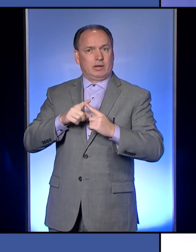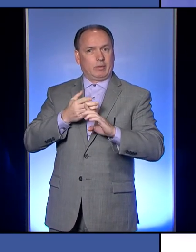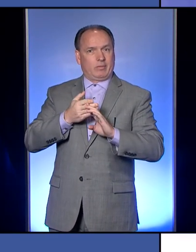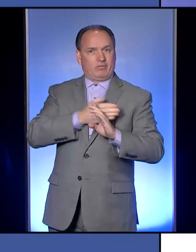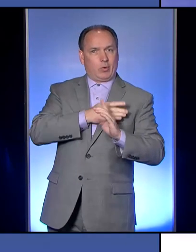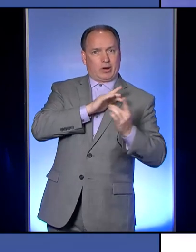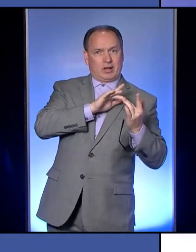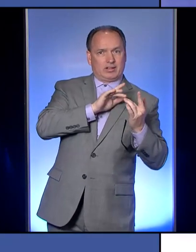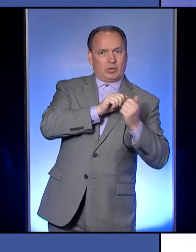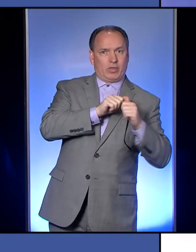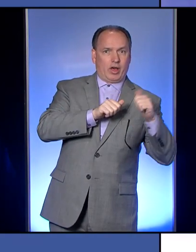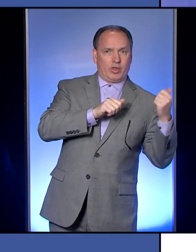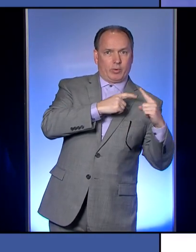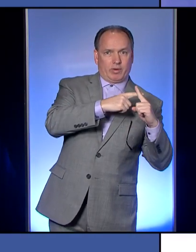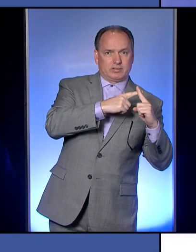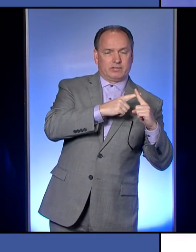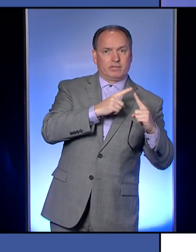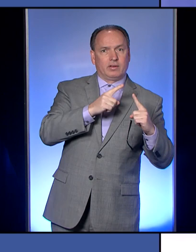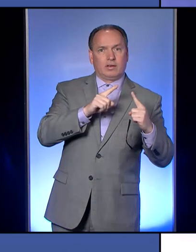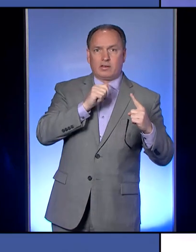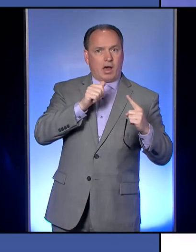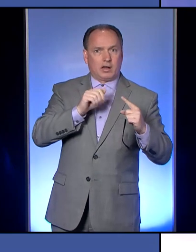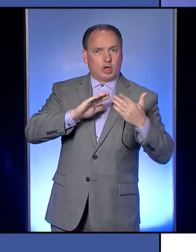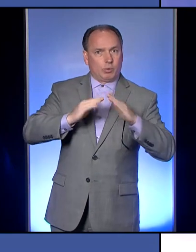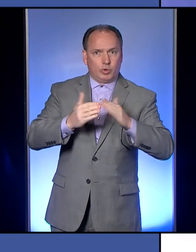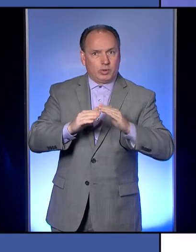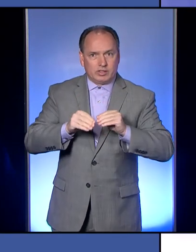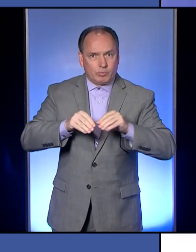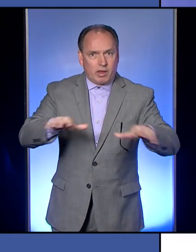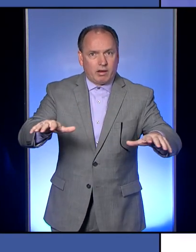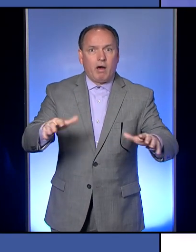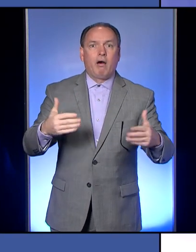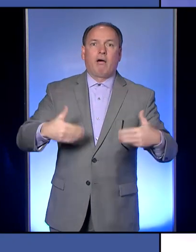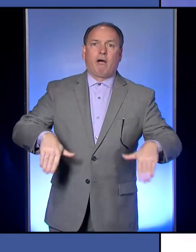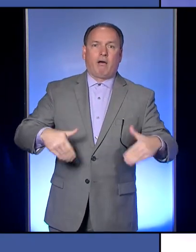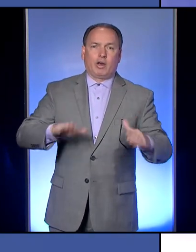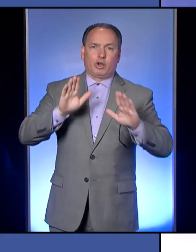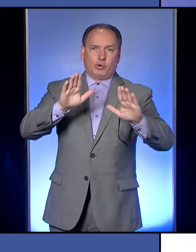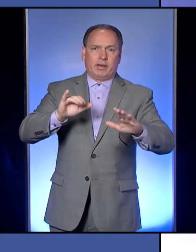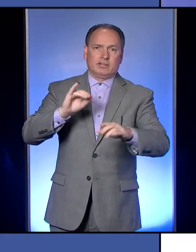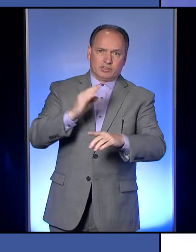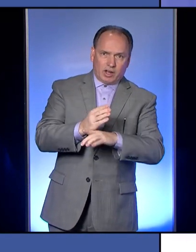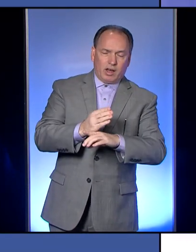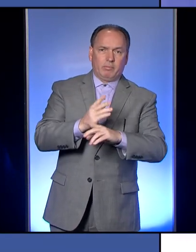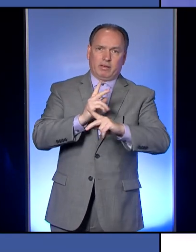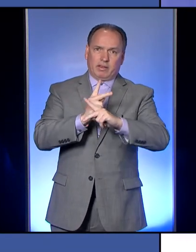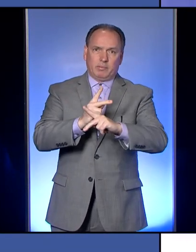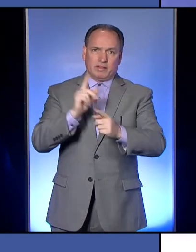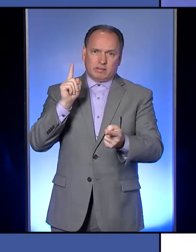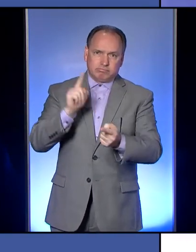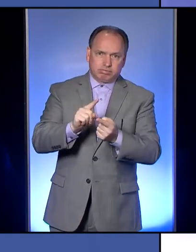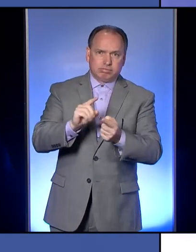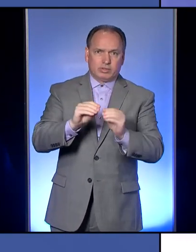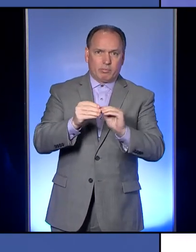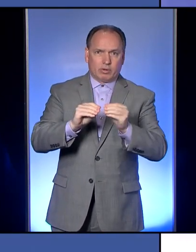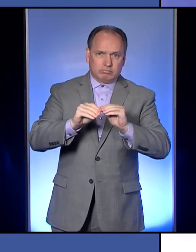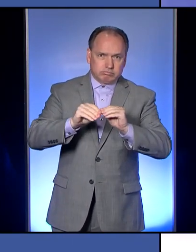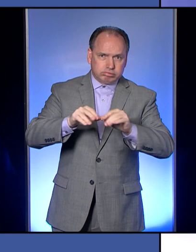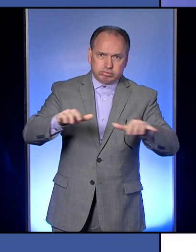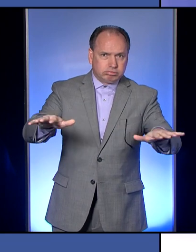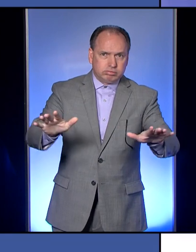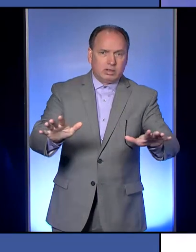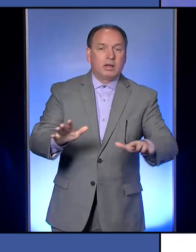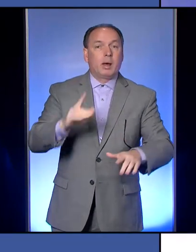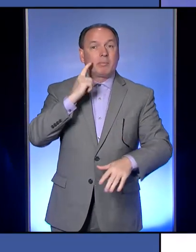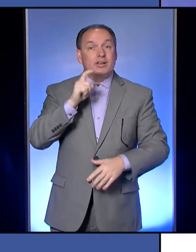all doing a great job in helping that number to stay that way, to stay low when it comes to community spread, because you're staying home